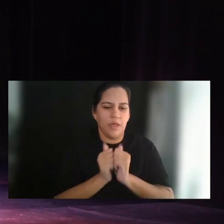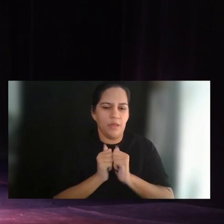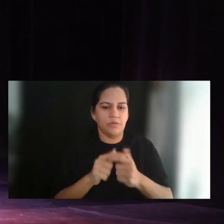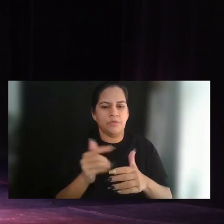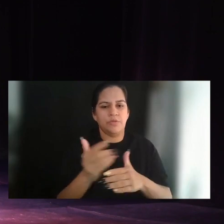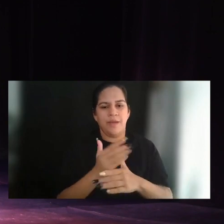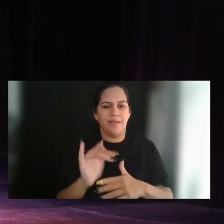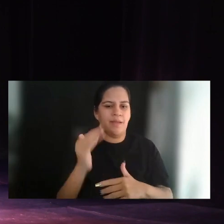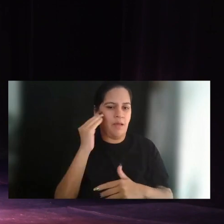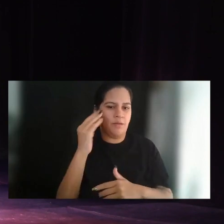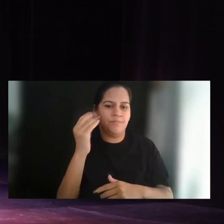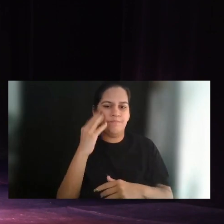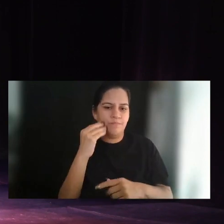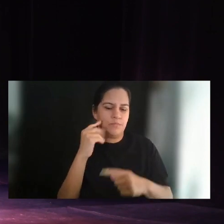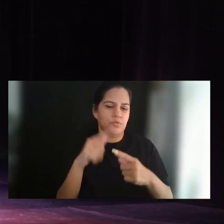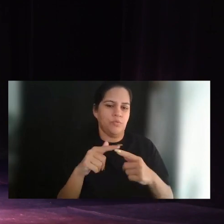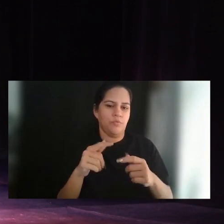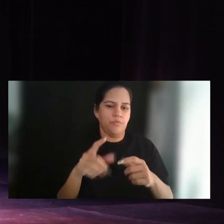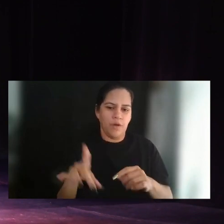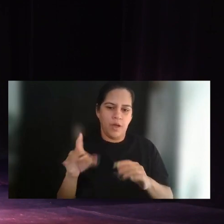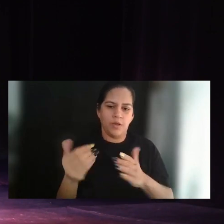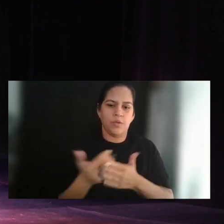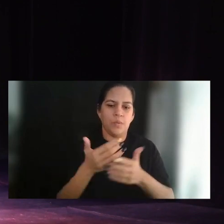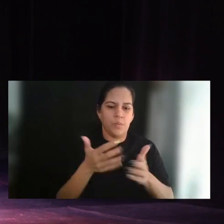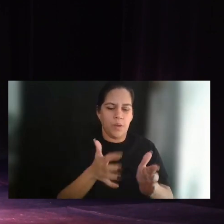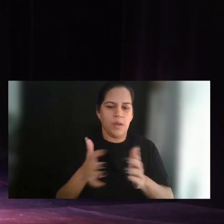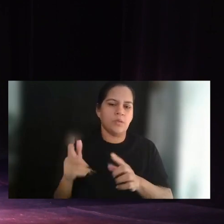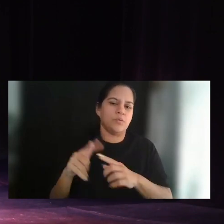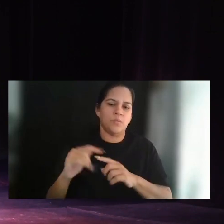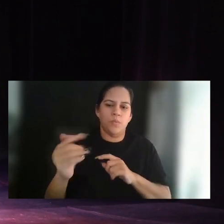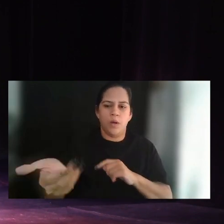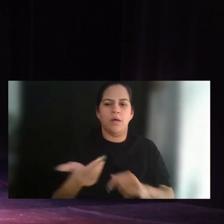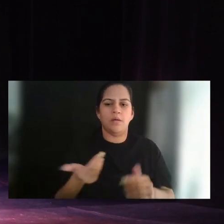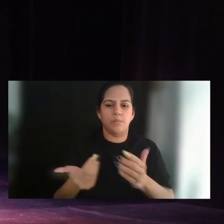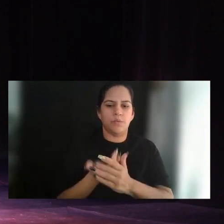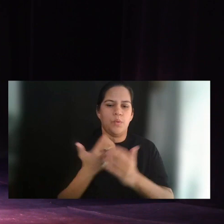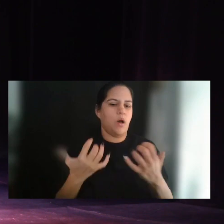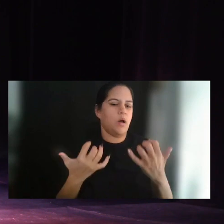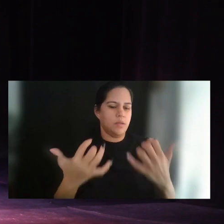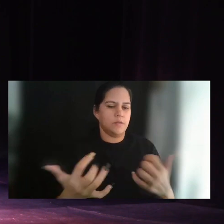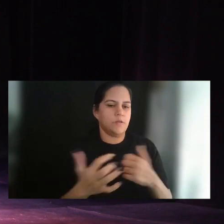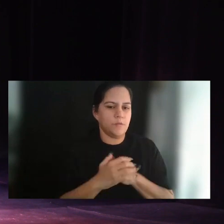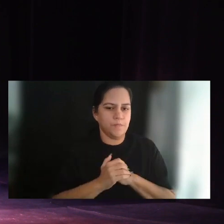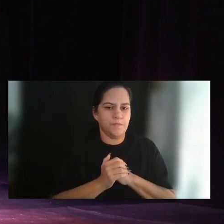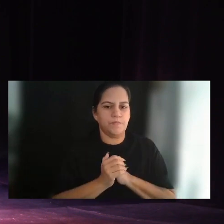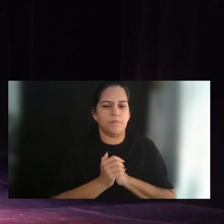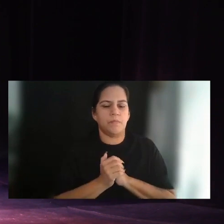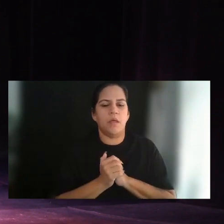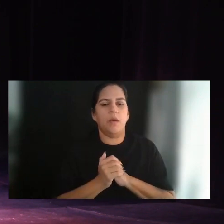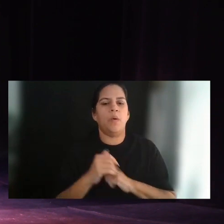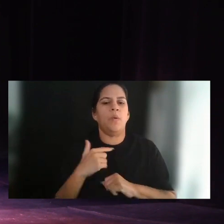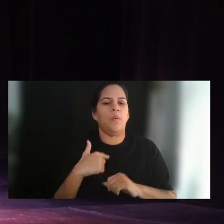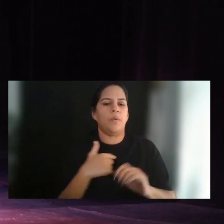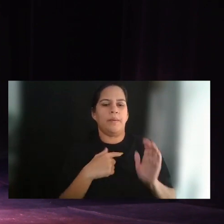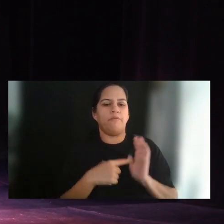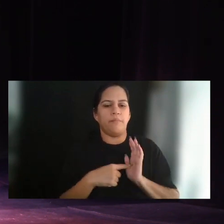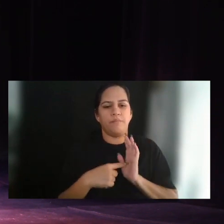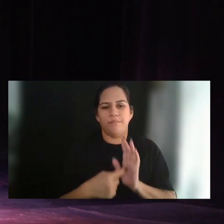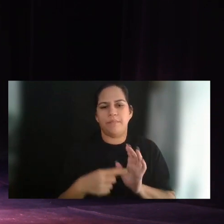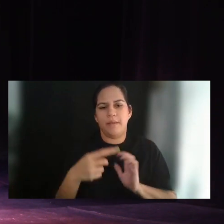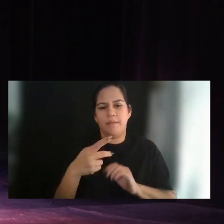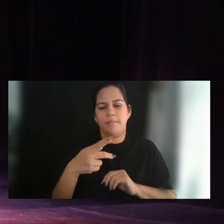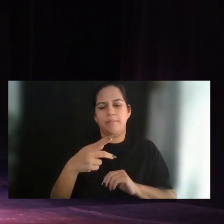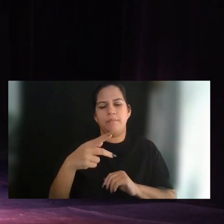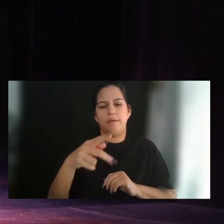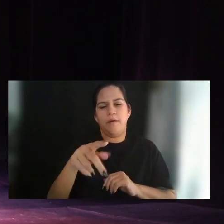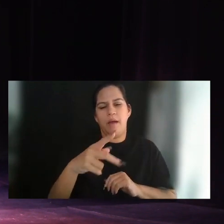to find new ways to welcome new audiences. So we had premiered Prince Hamlet in Toronto in 2017.